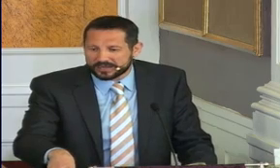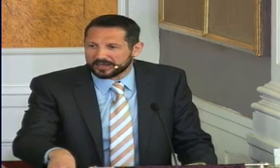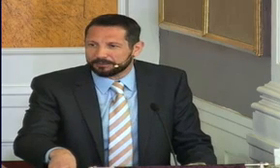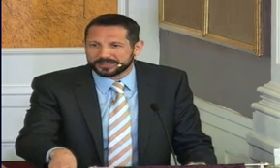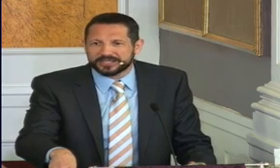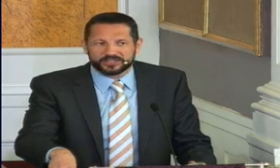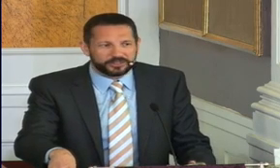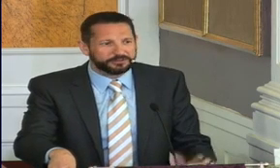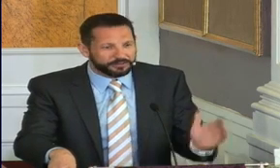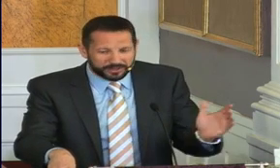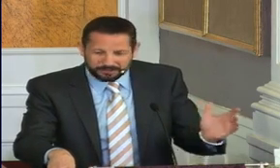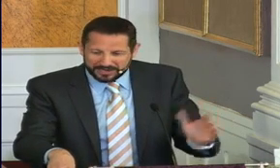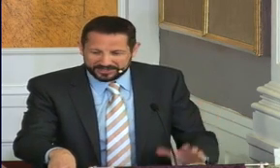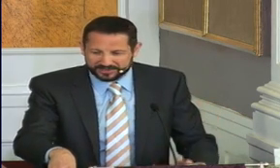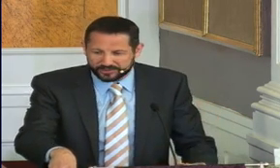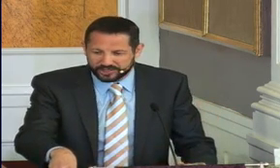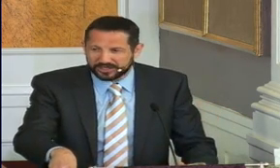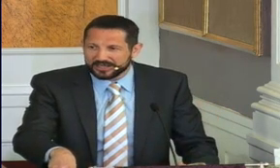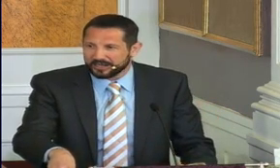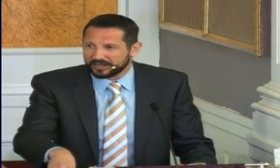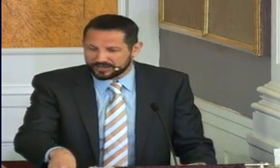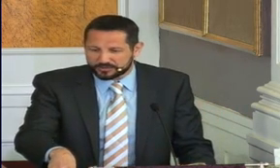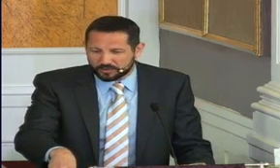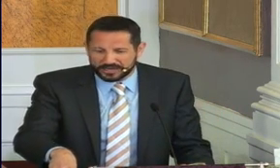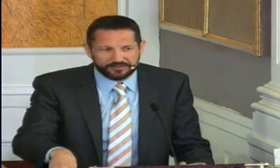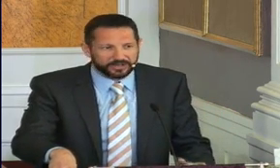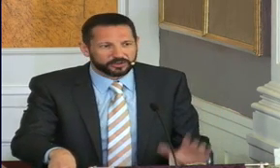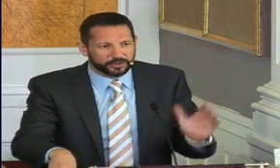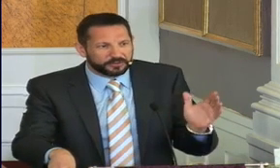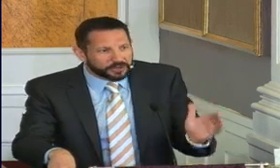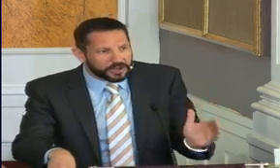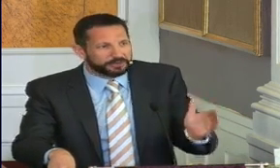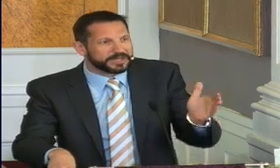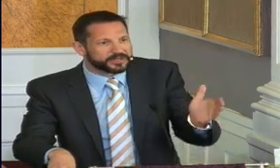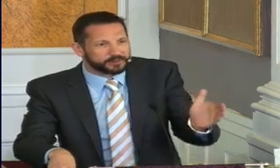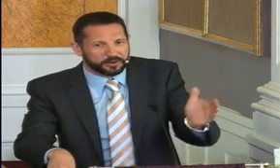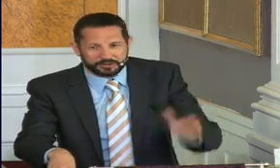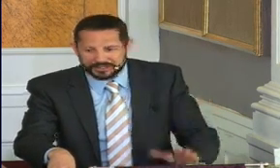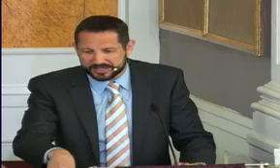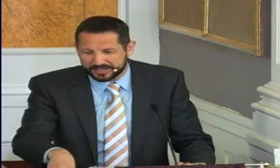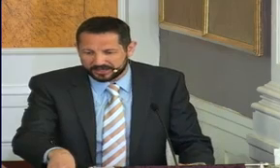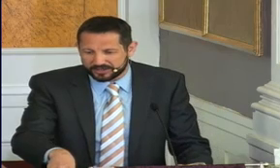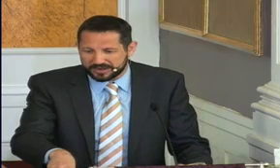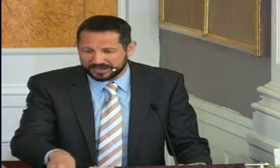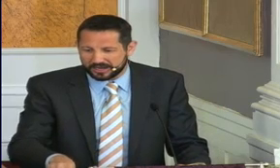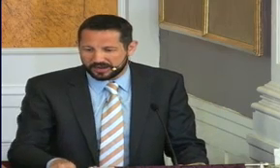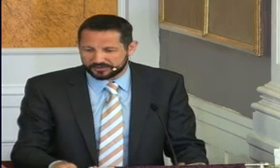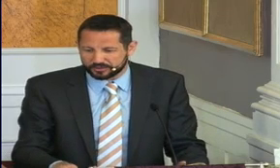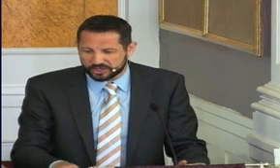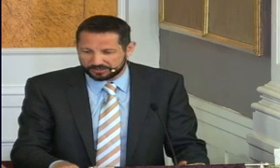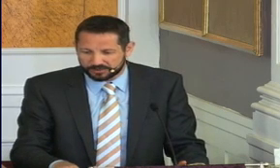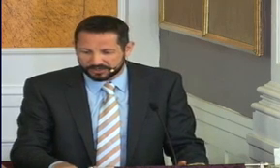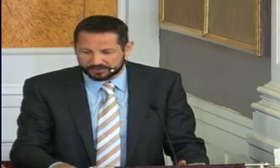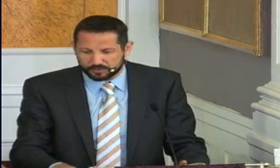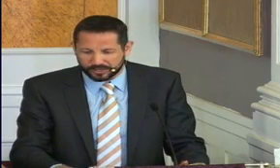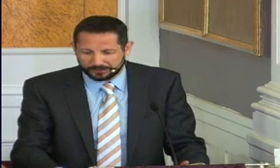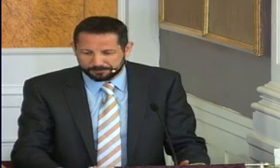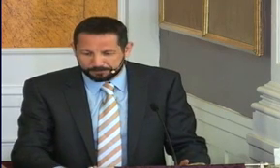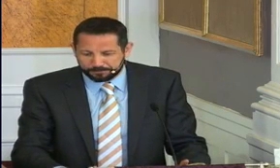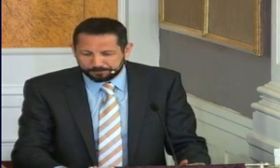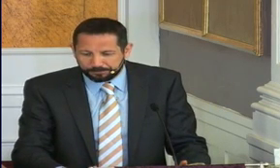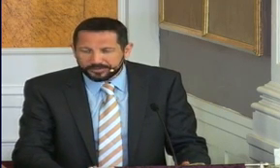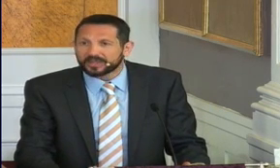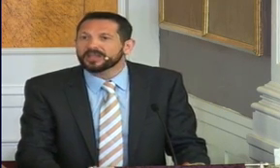world, please do meet with Pastor Lucia tomorrow evening, or if you can't be there tomorrow, please see her directly afterwards. Worship this